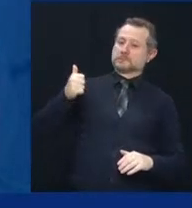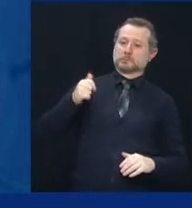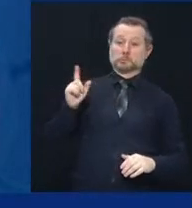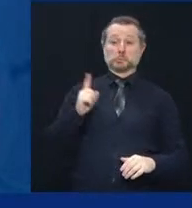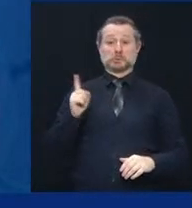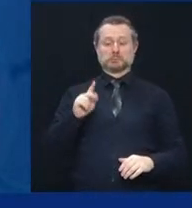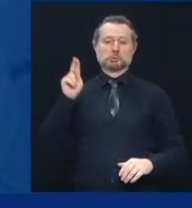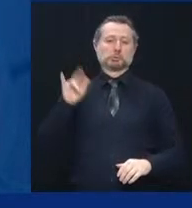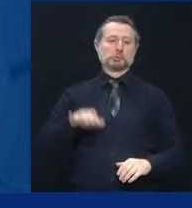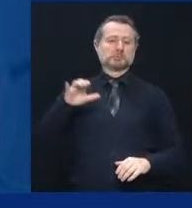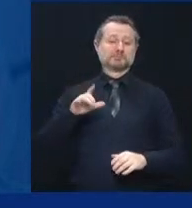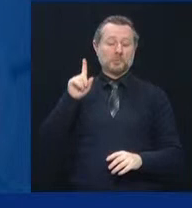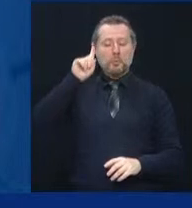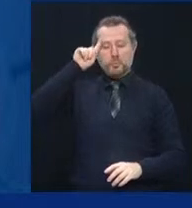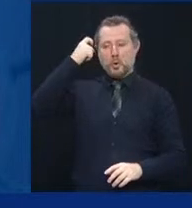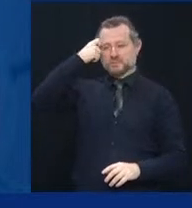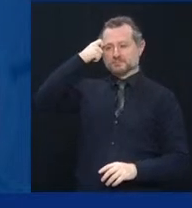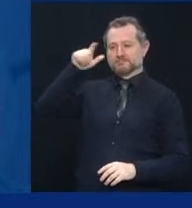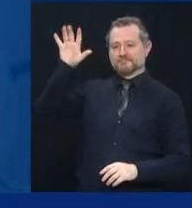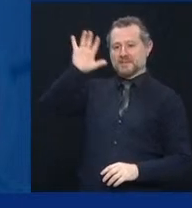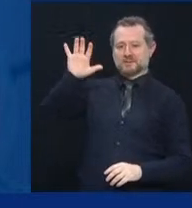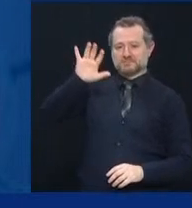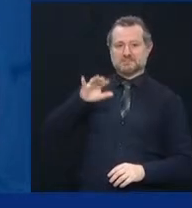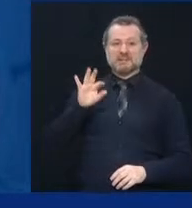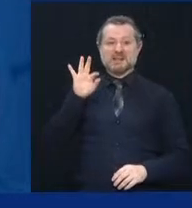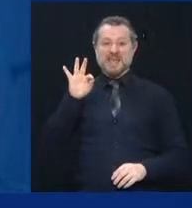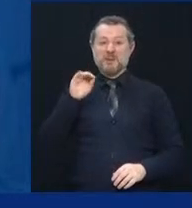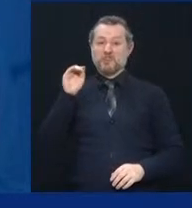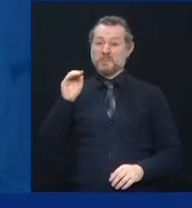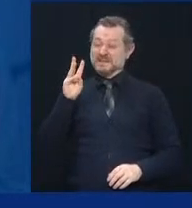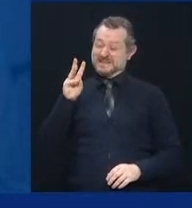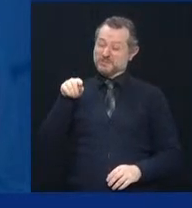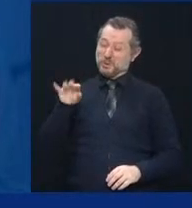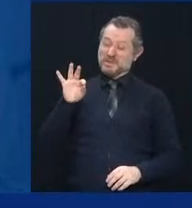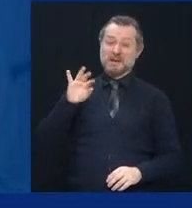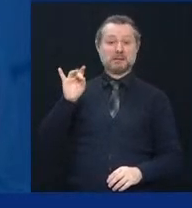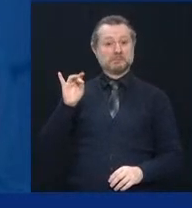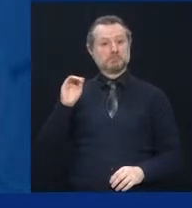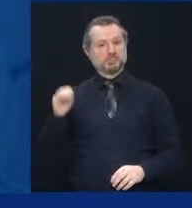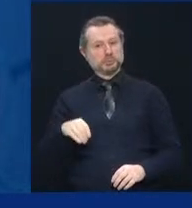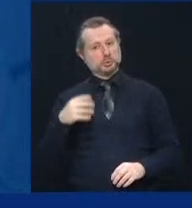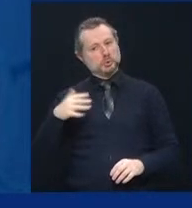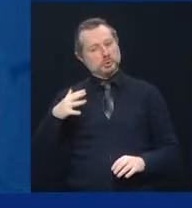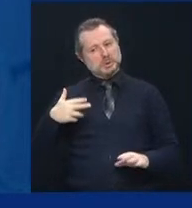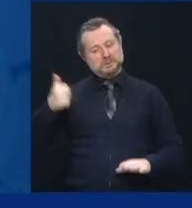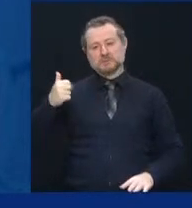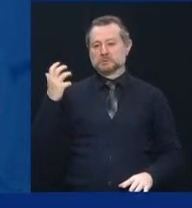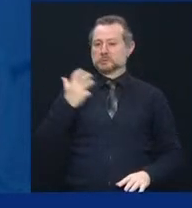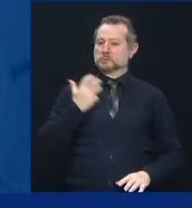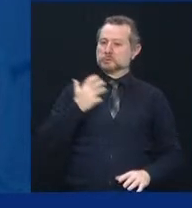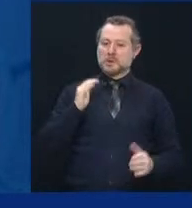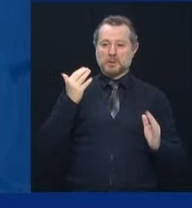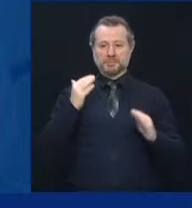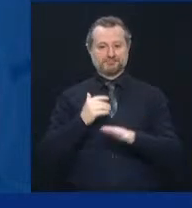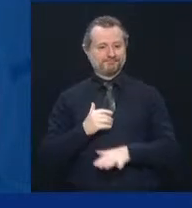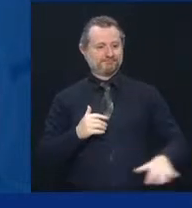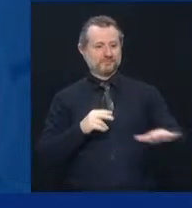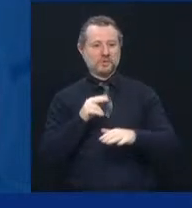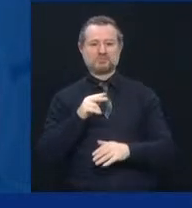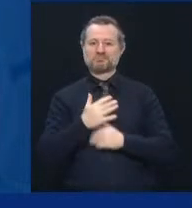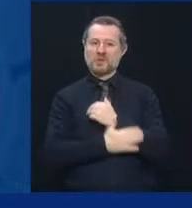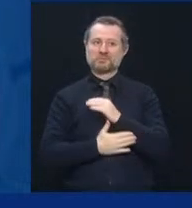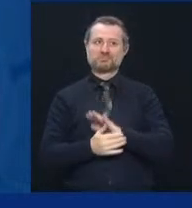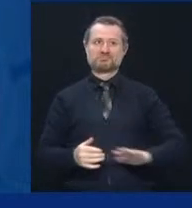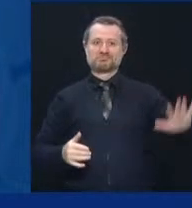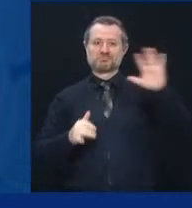Bronx, 6.9%, which is significantly higher than surrounding counties,